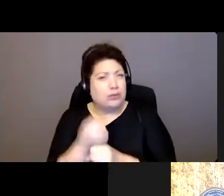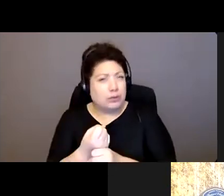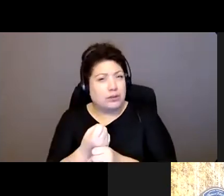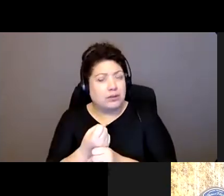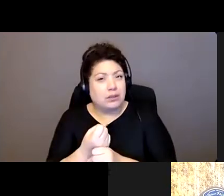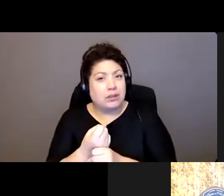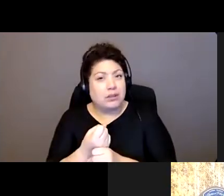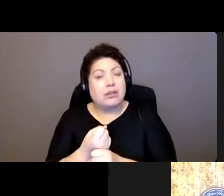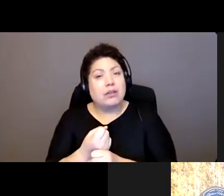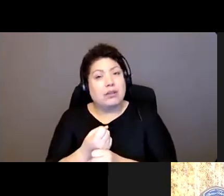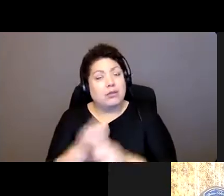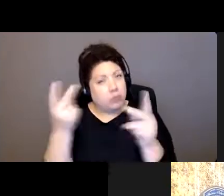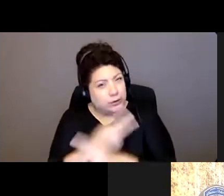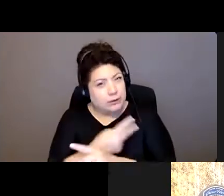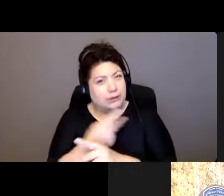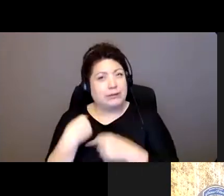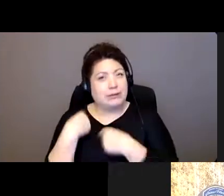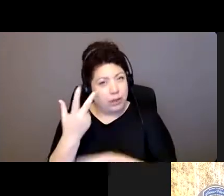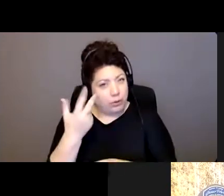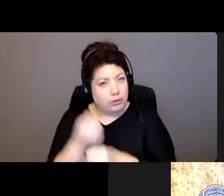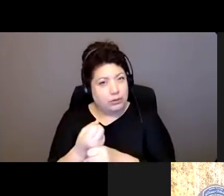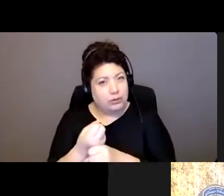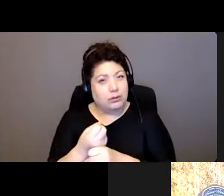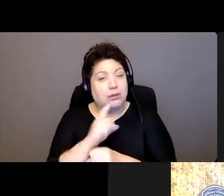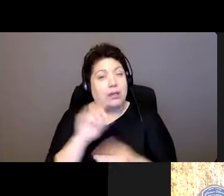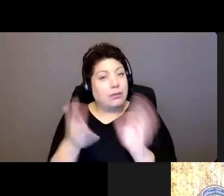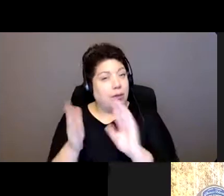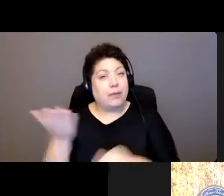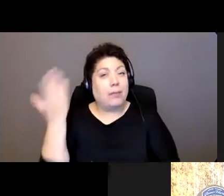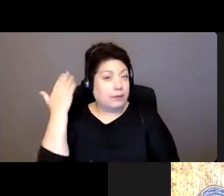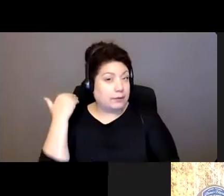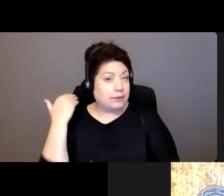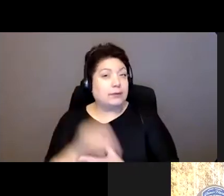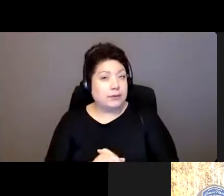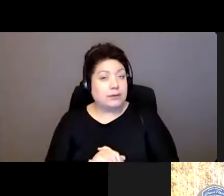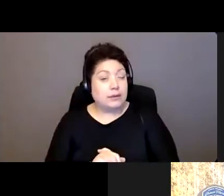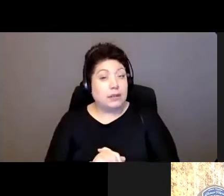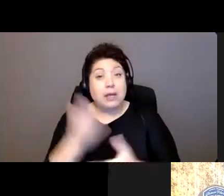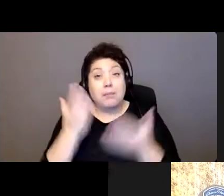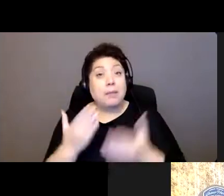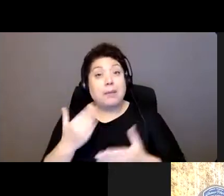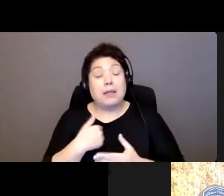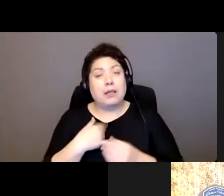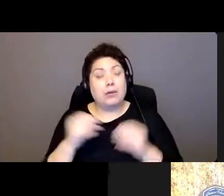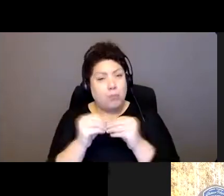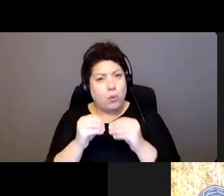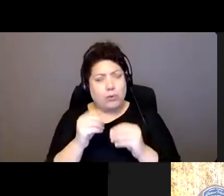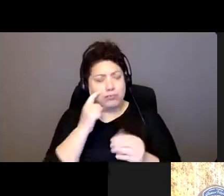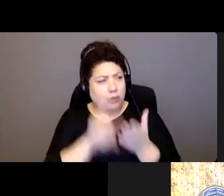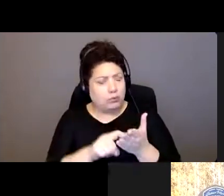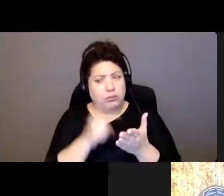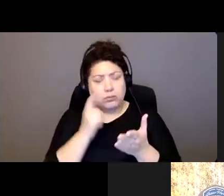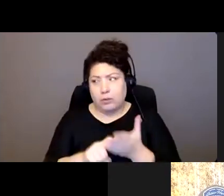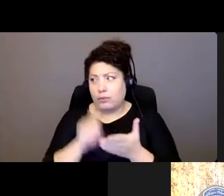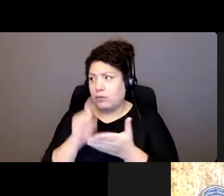a difference more in the last 3 years than I did before. Because maybe I'm looking at people in a